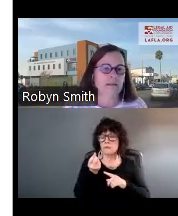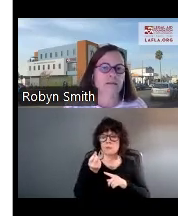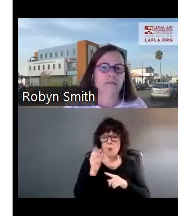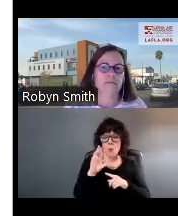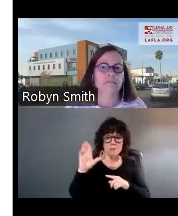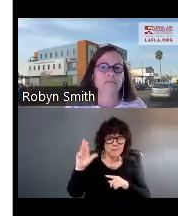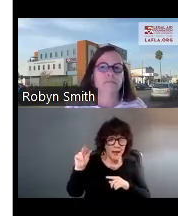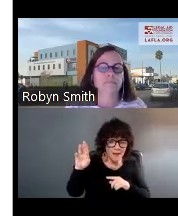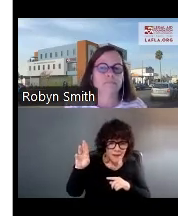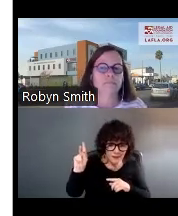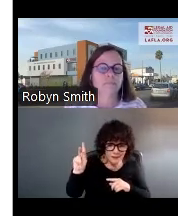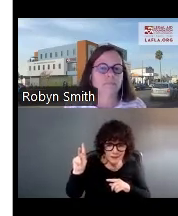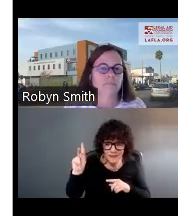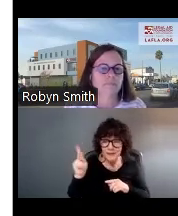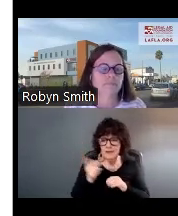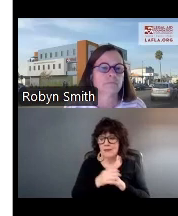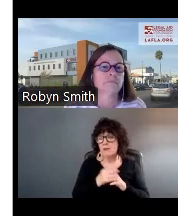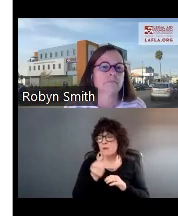company.